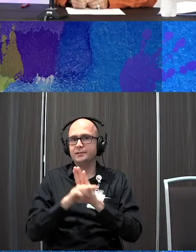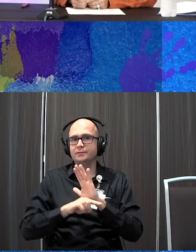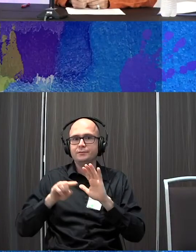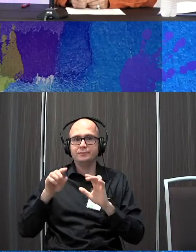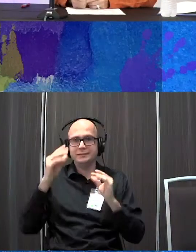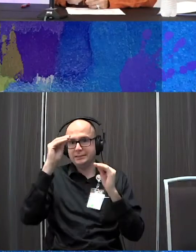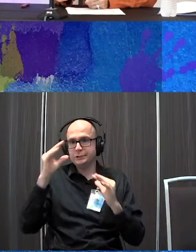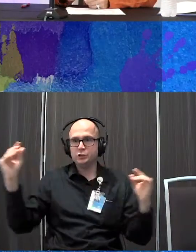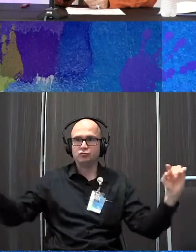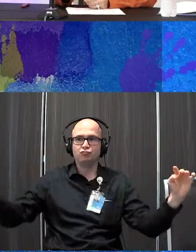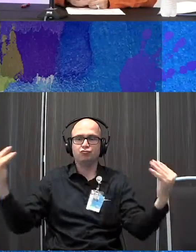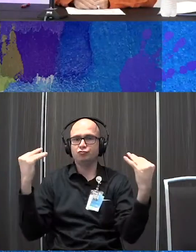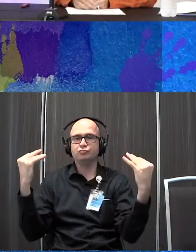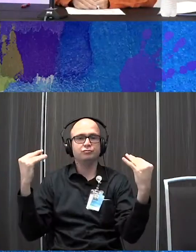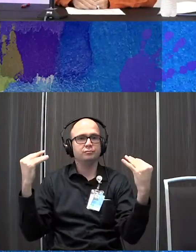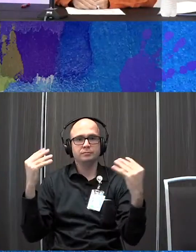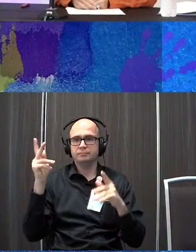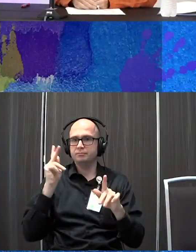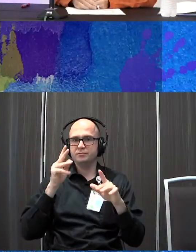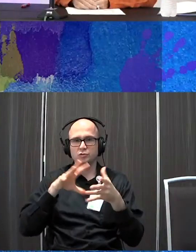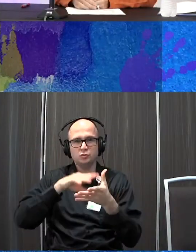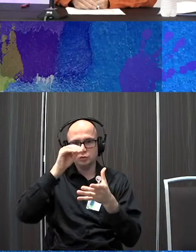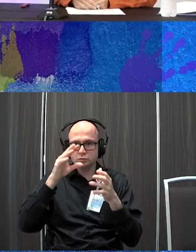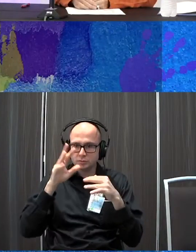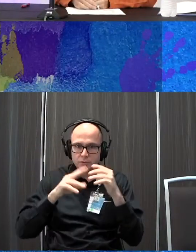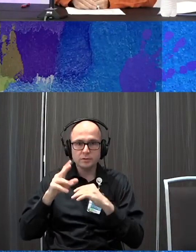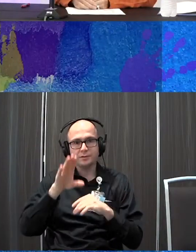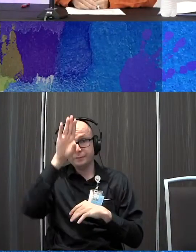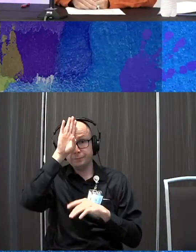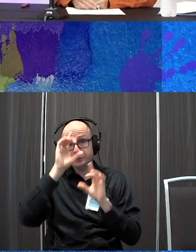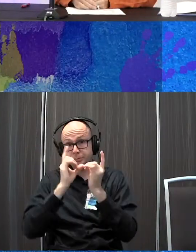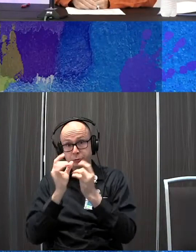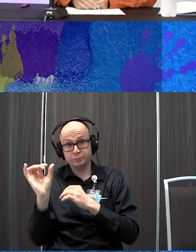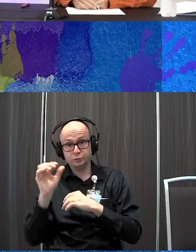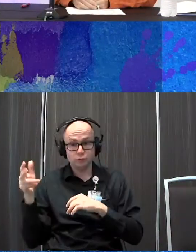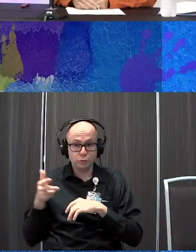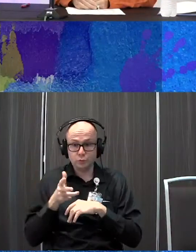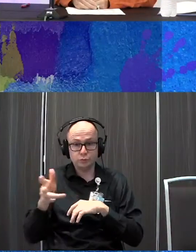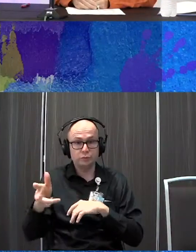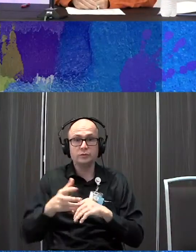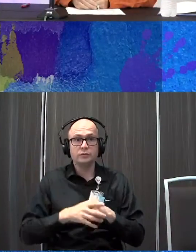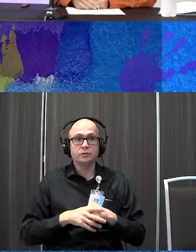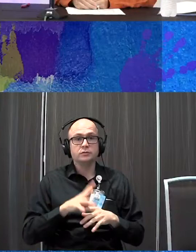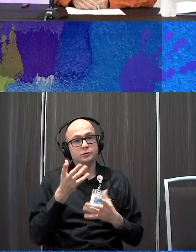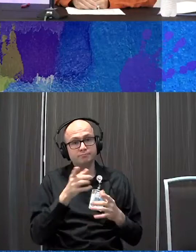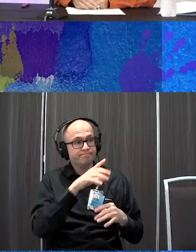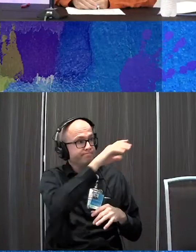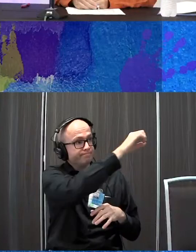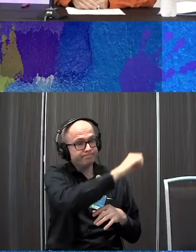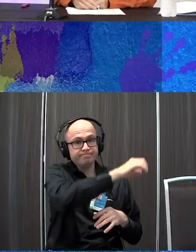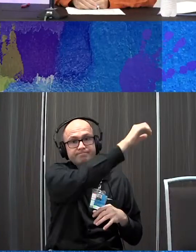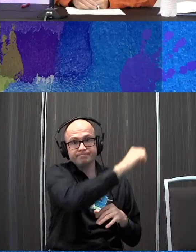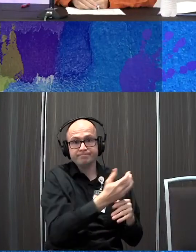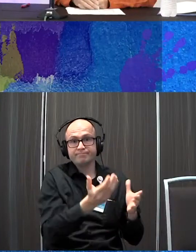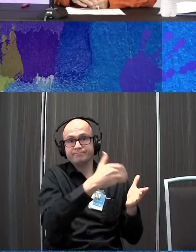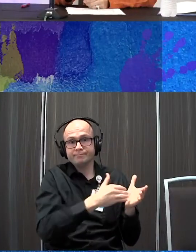his teachers and from everybody in the building, as well as the fire department came. So he actually pulled the fire alarm a few more times